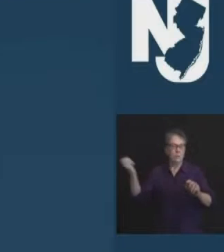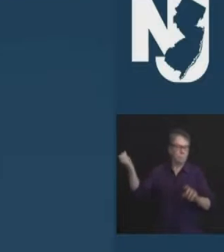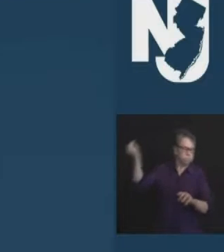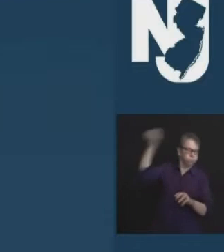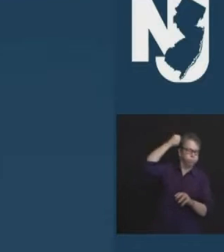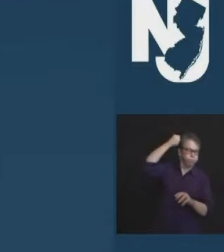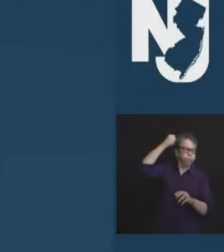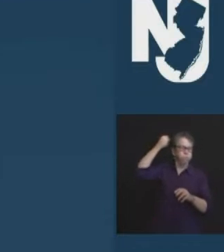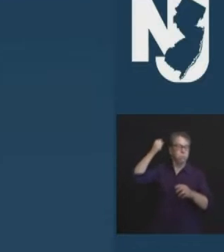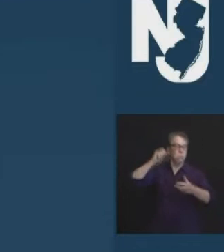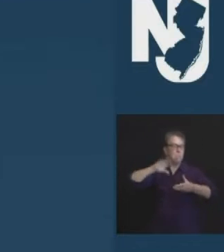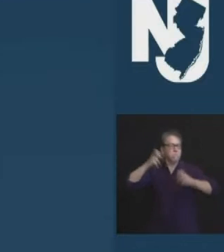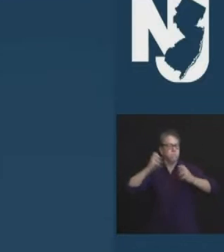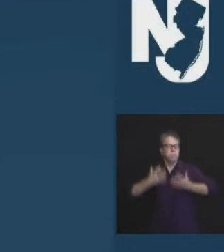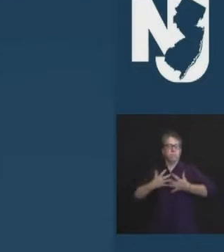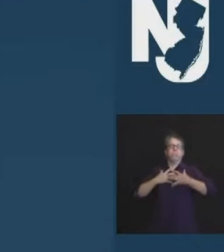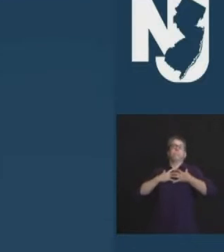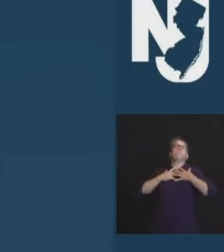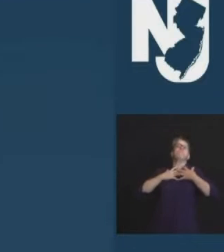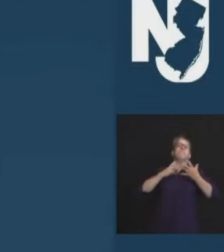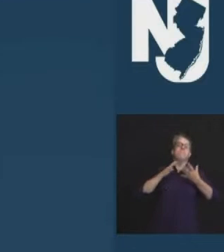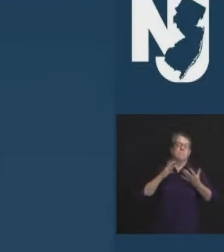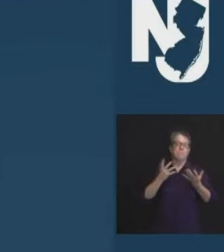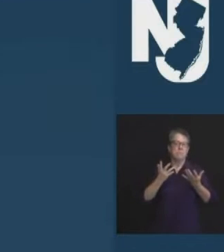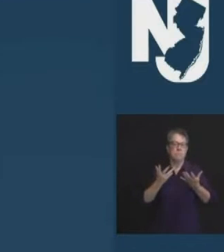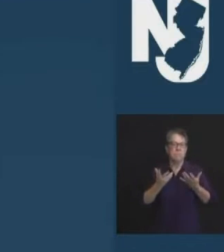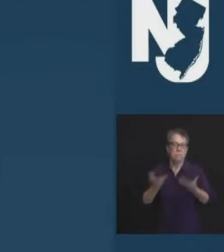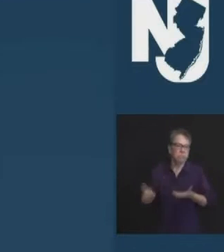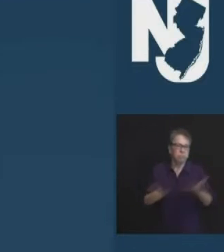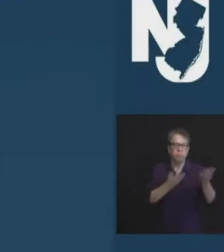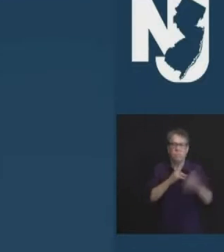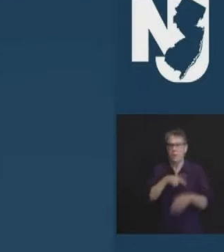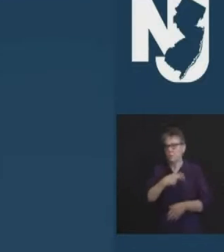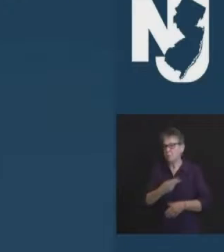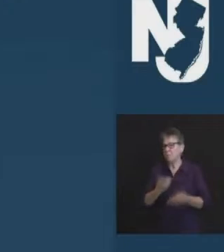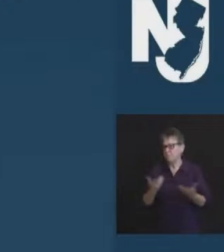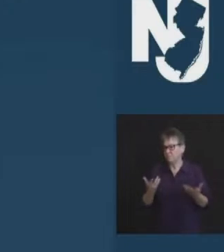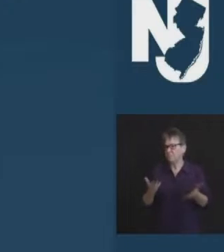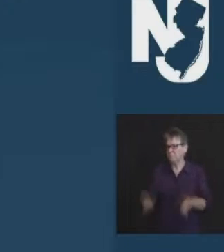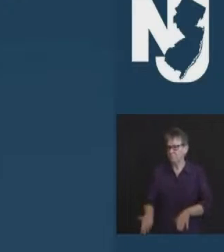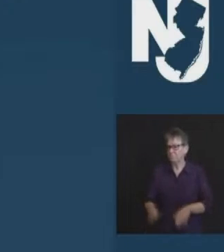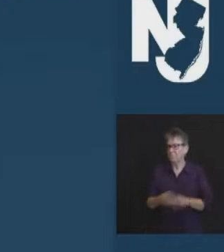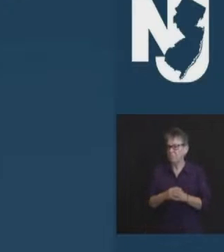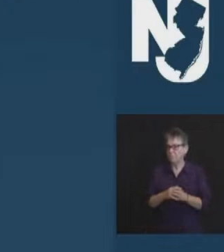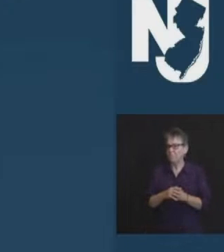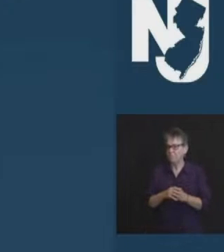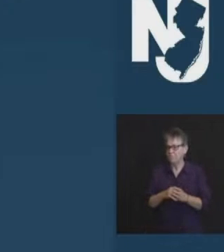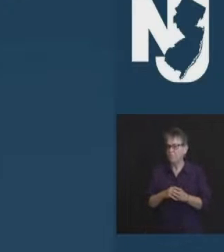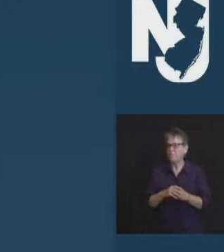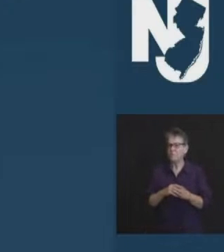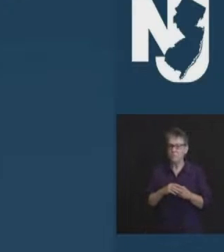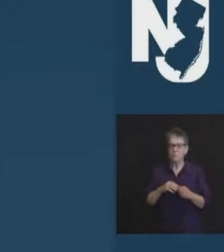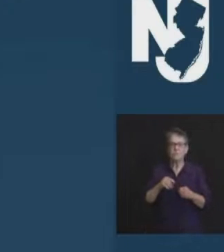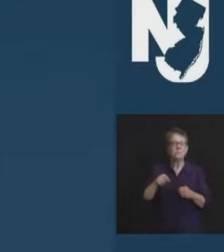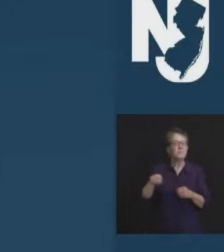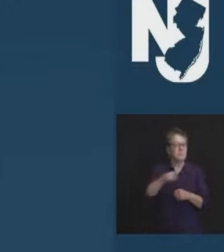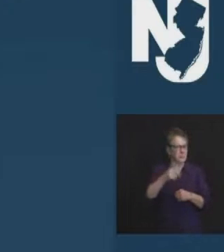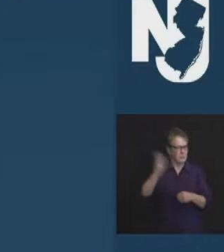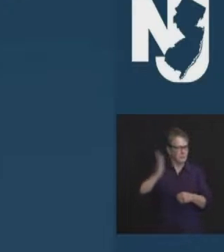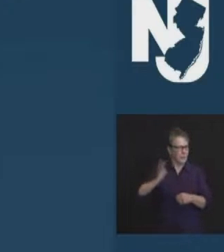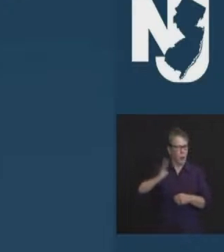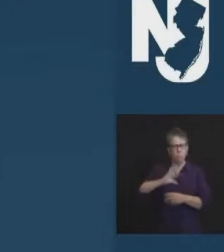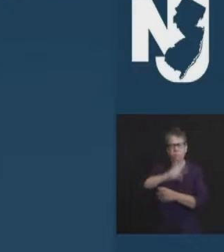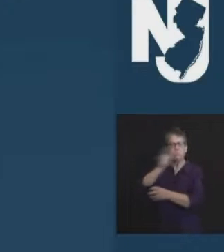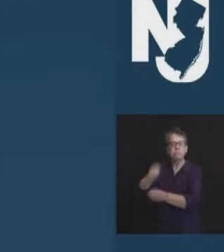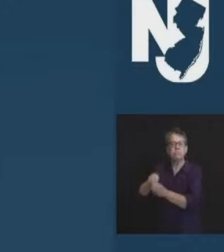veteran of the New Jersey Air National Guard and had served 2 overseas deployments during his years in the Guard. He